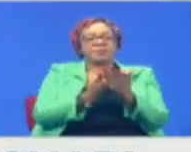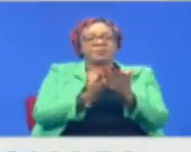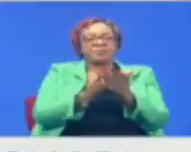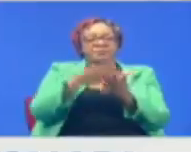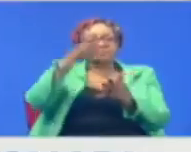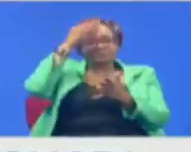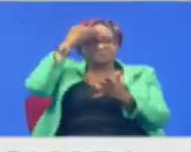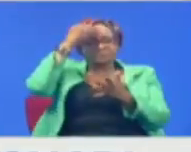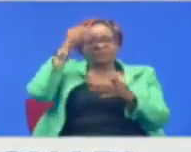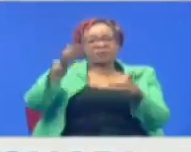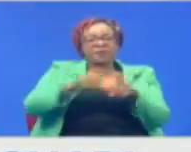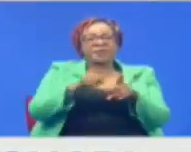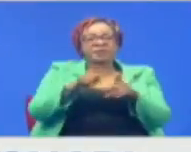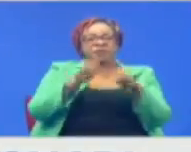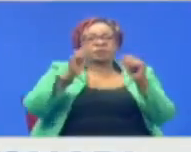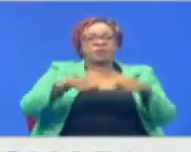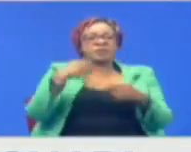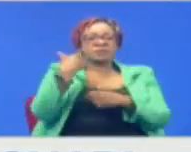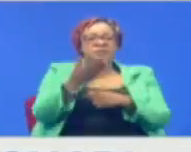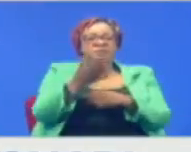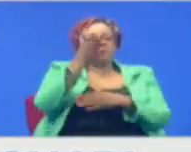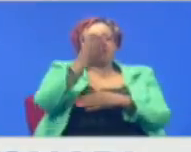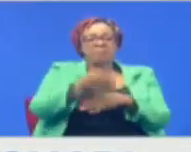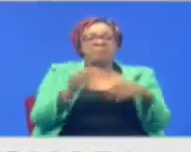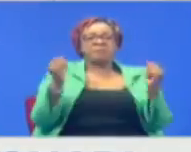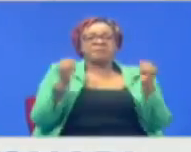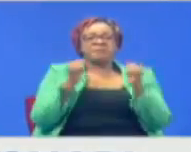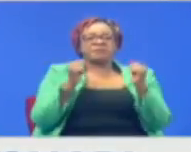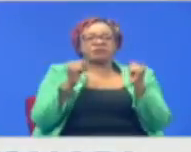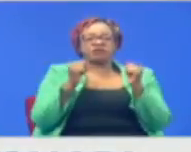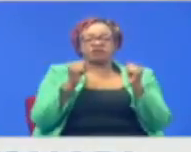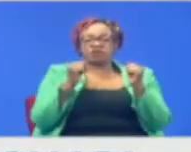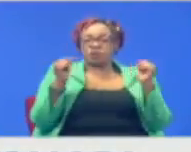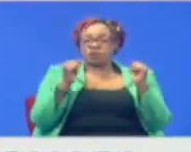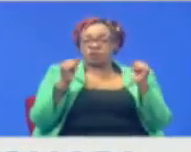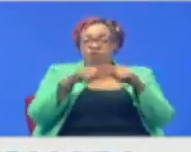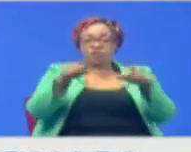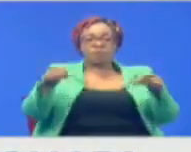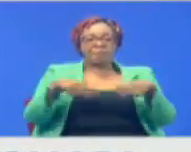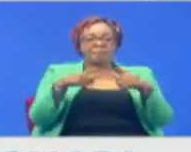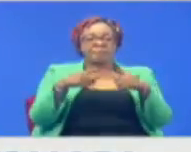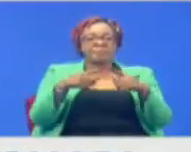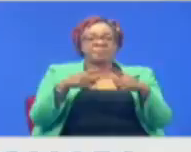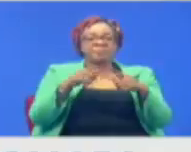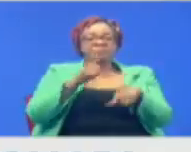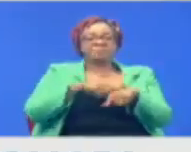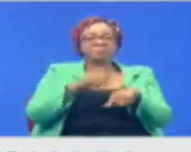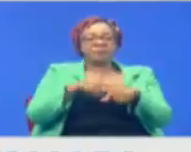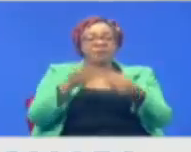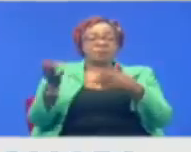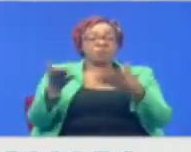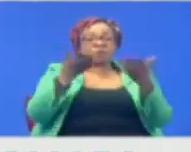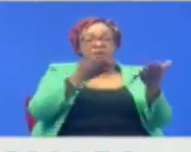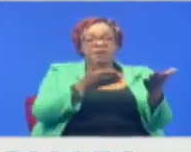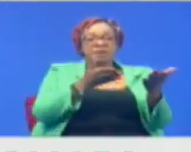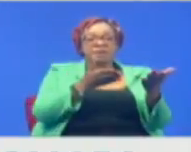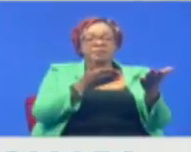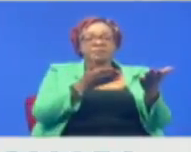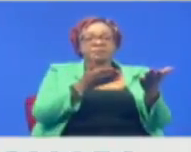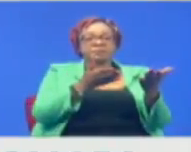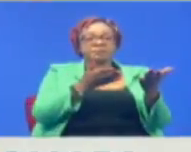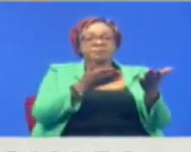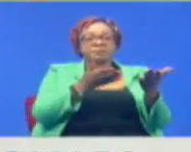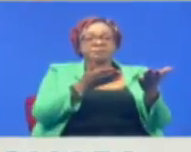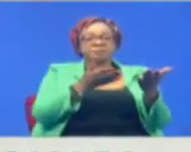as you can see, these are our fridges, these are our court rooms, yeah? By the end of the day, when you're here, there is no poor and there's no the